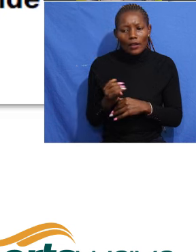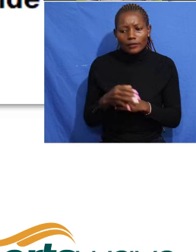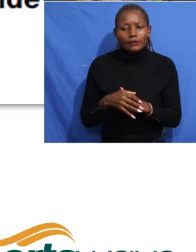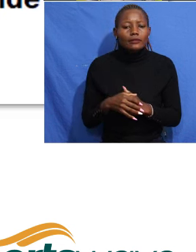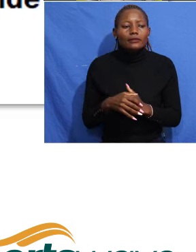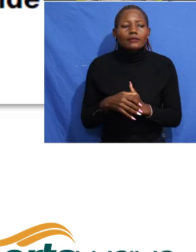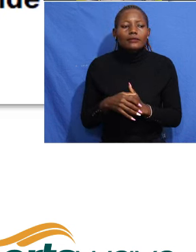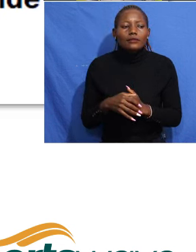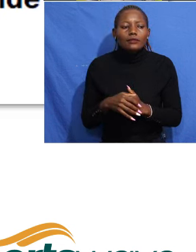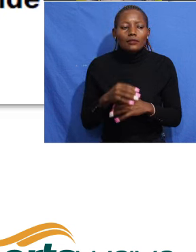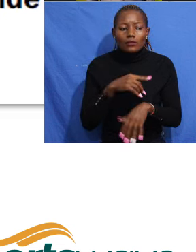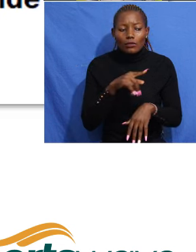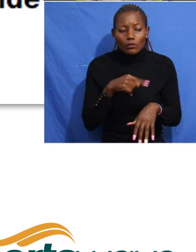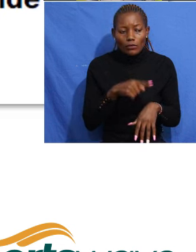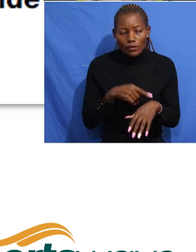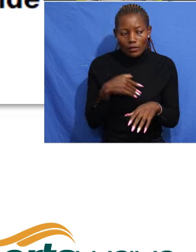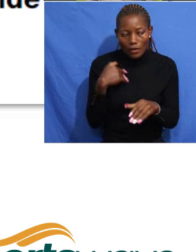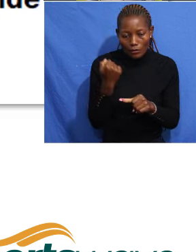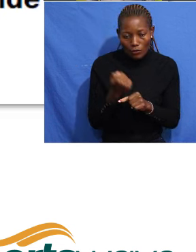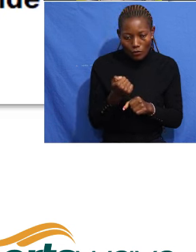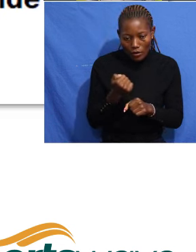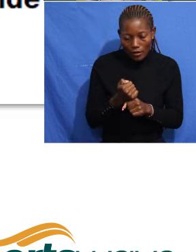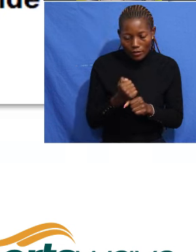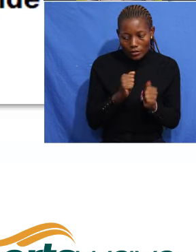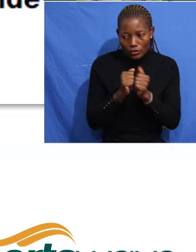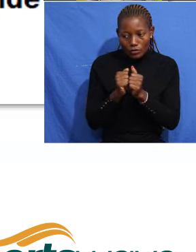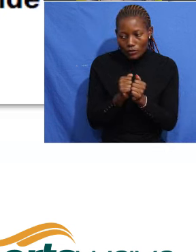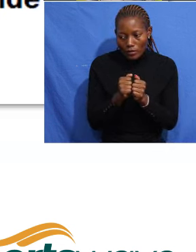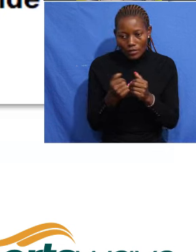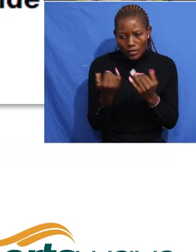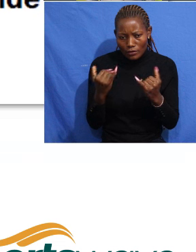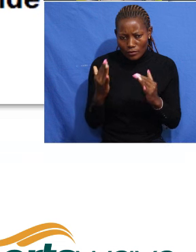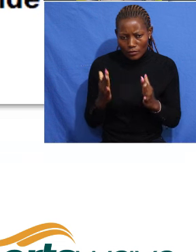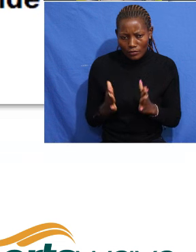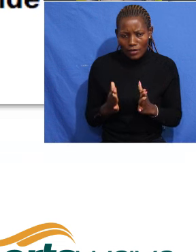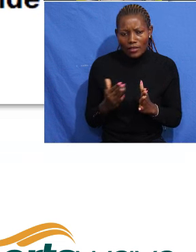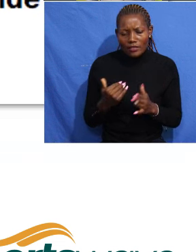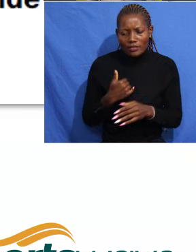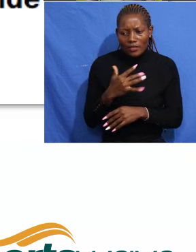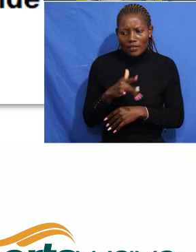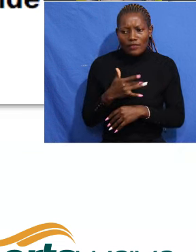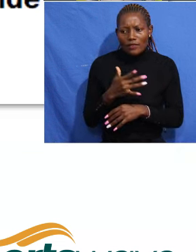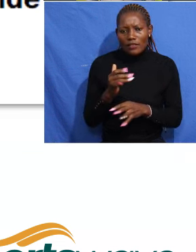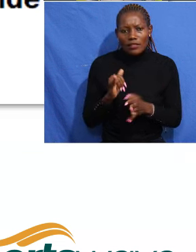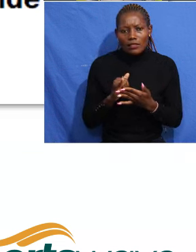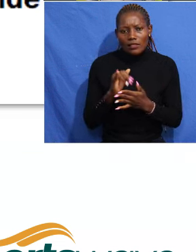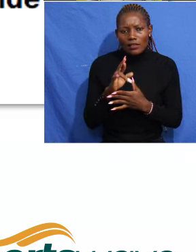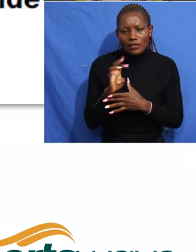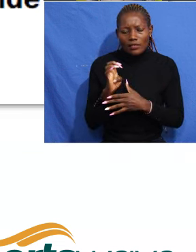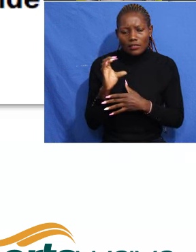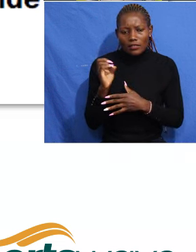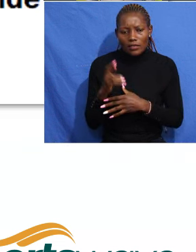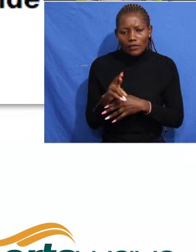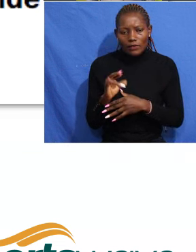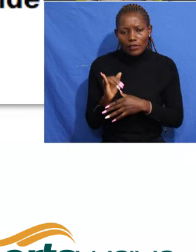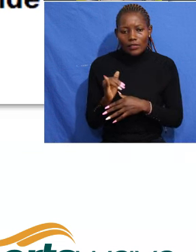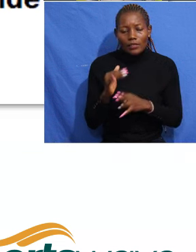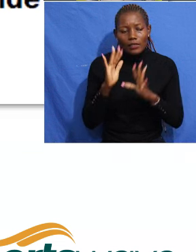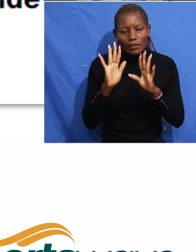Because when I'm working with the athletes, I always feel like recovery is as important